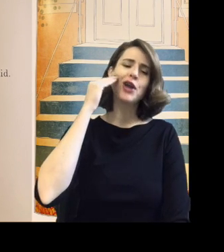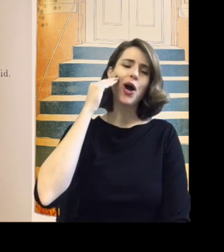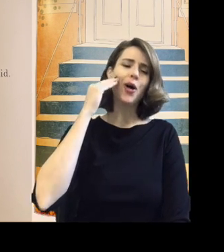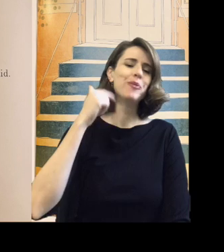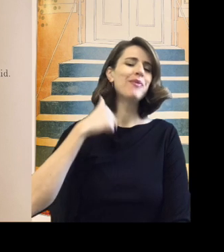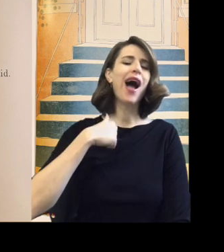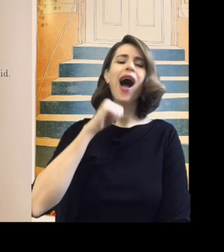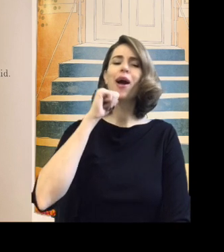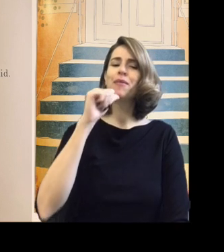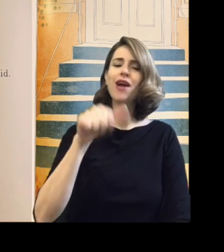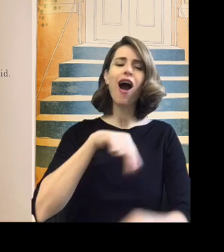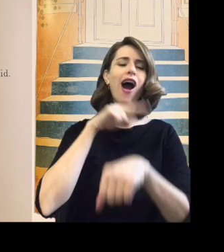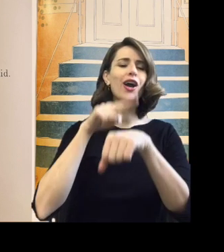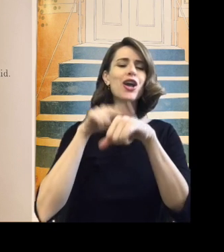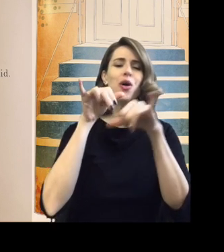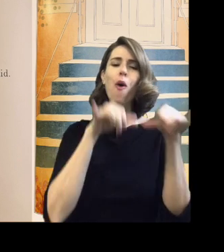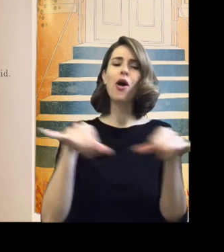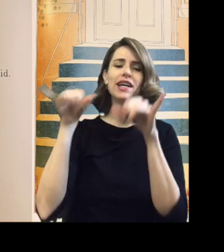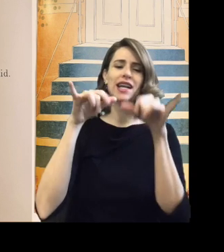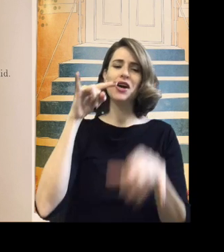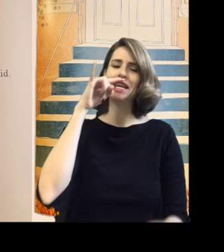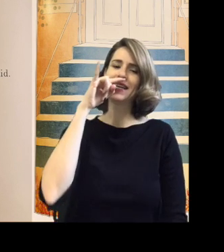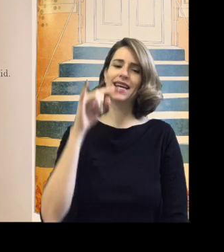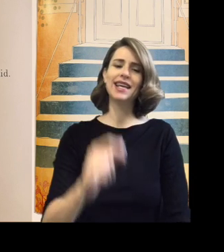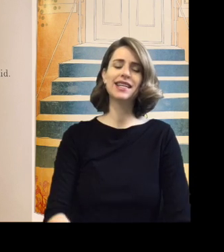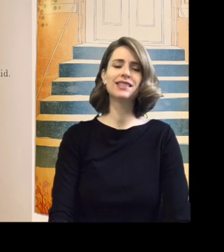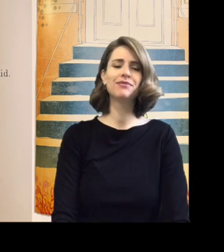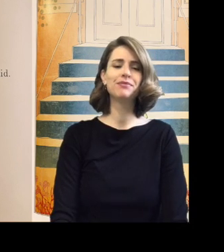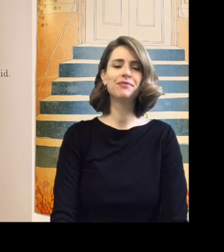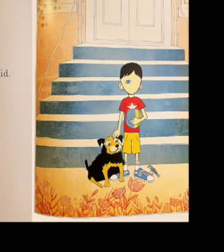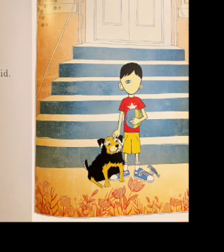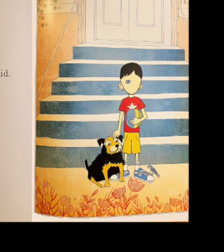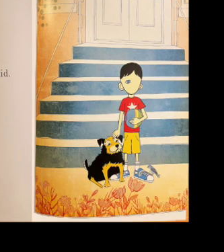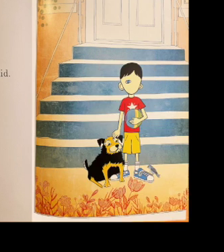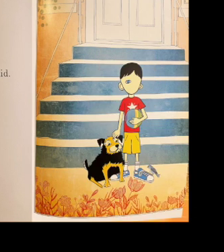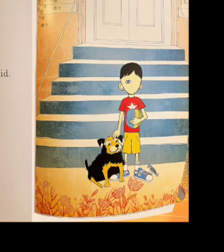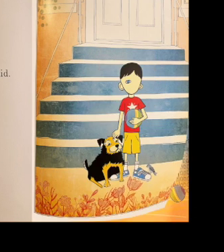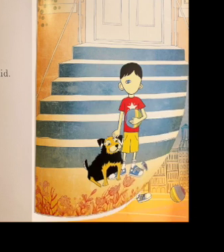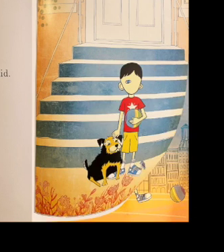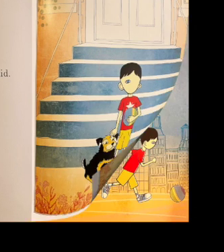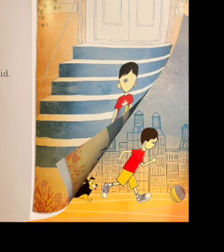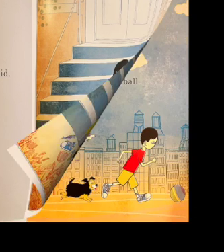I know, I'm not an ordinary kid.